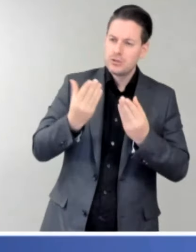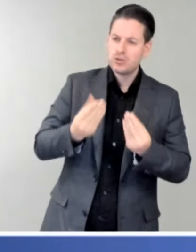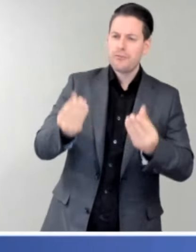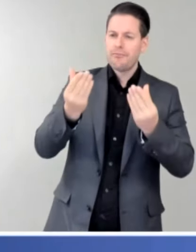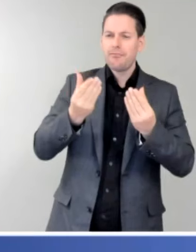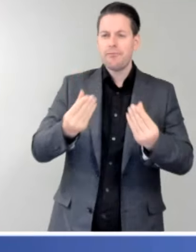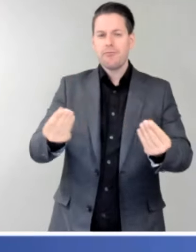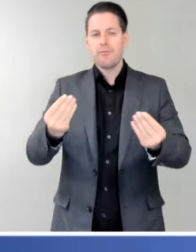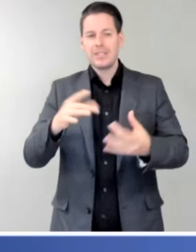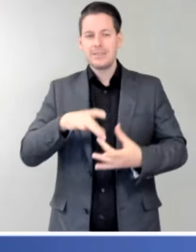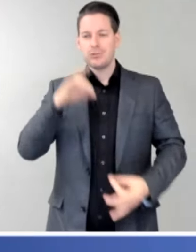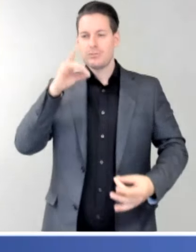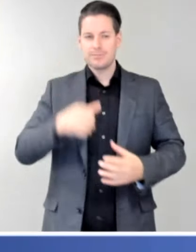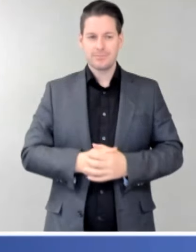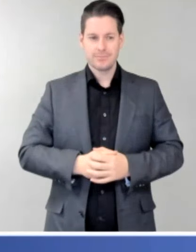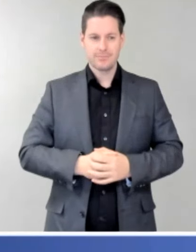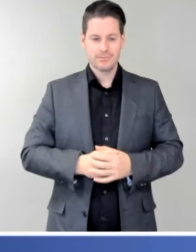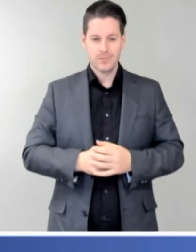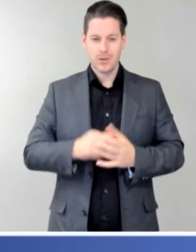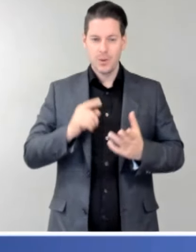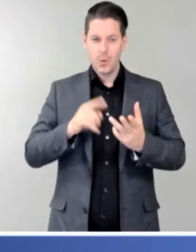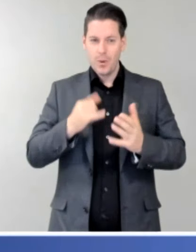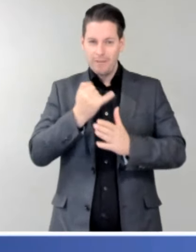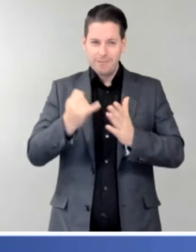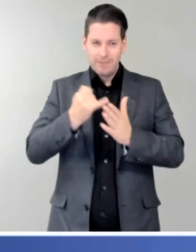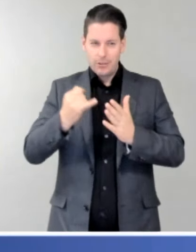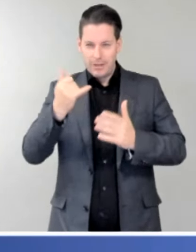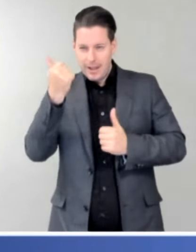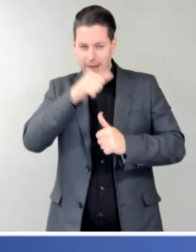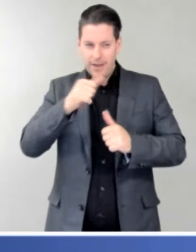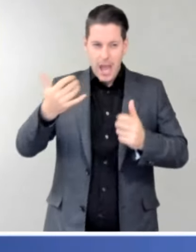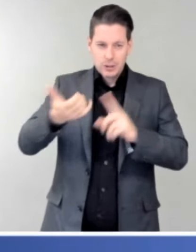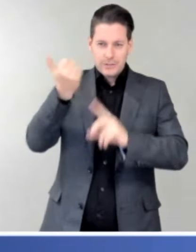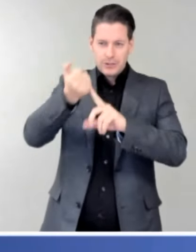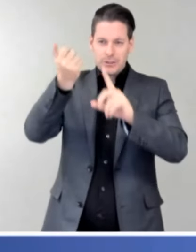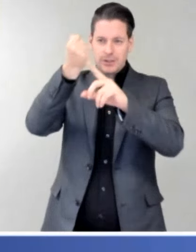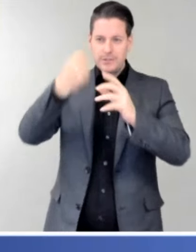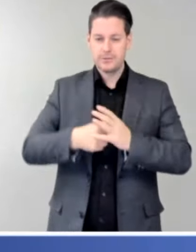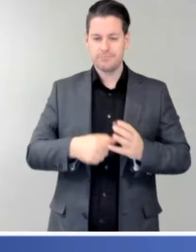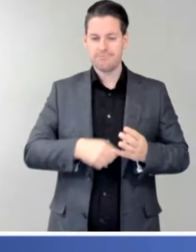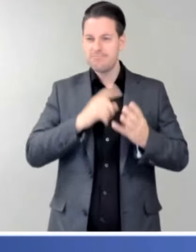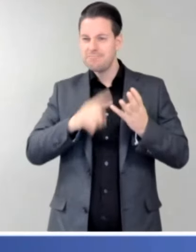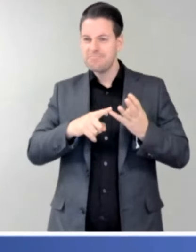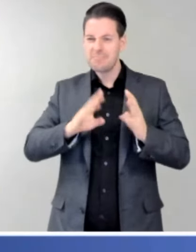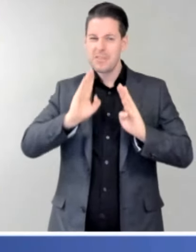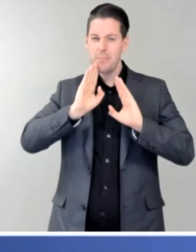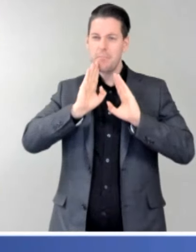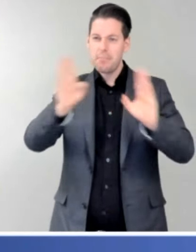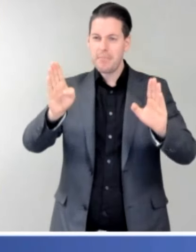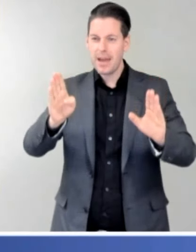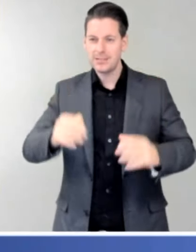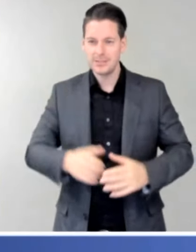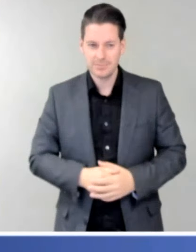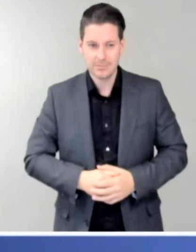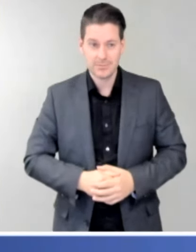the quintessential quiet achiever, the most amazing person. That they died so far away from home